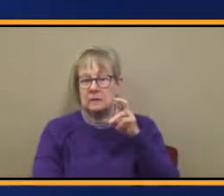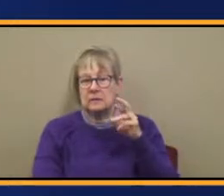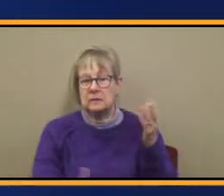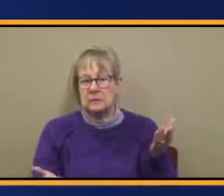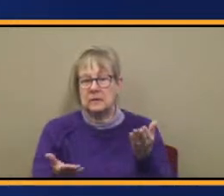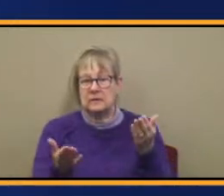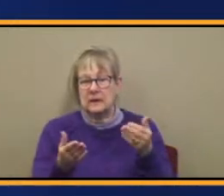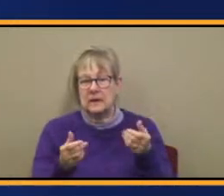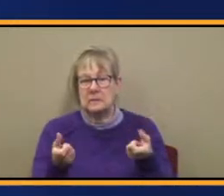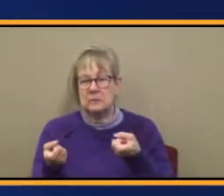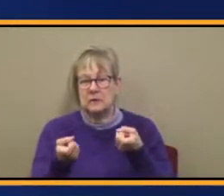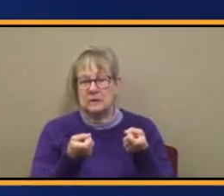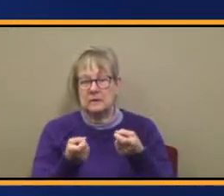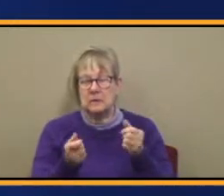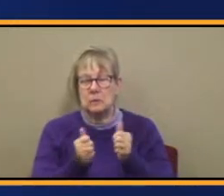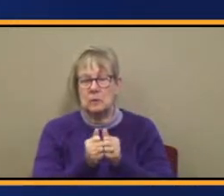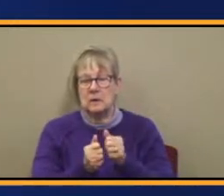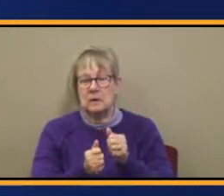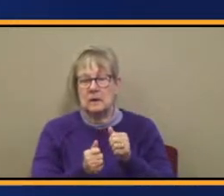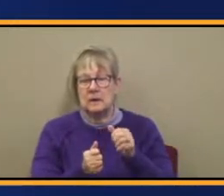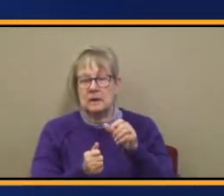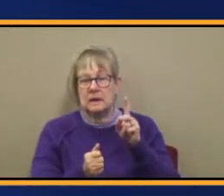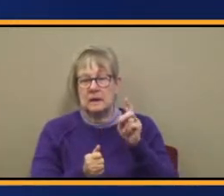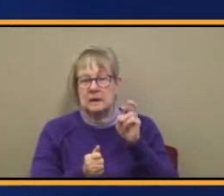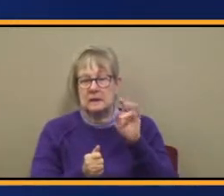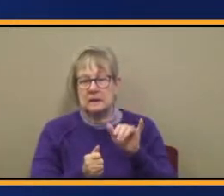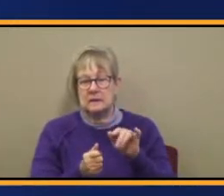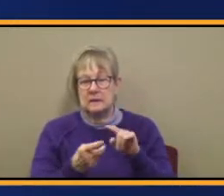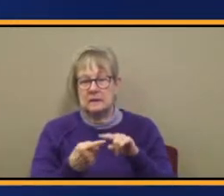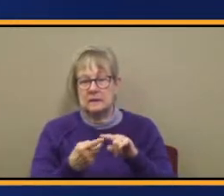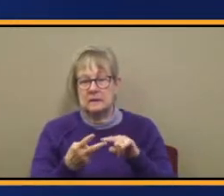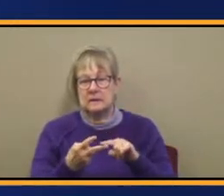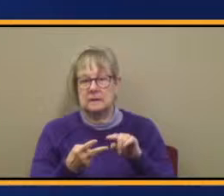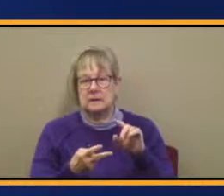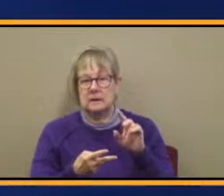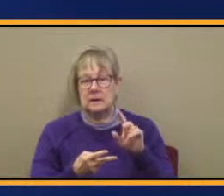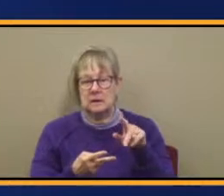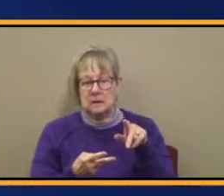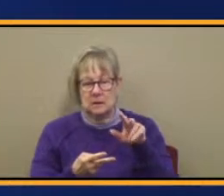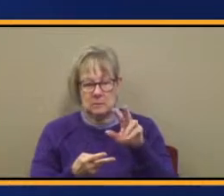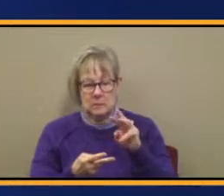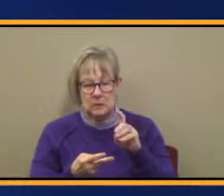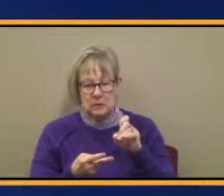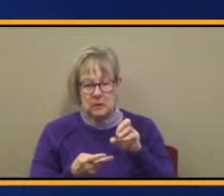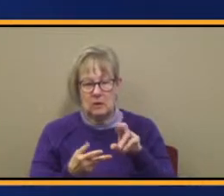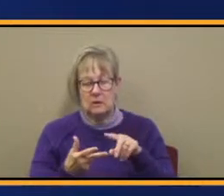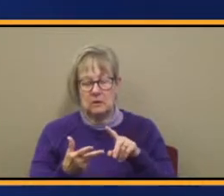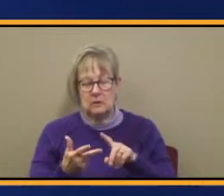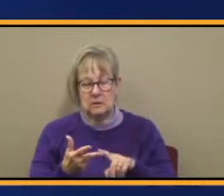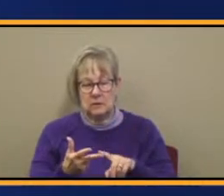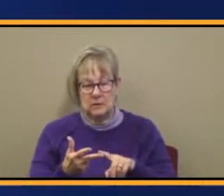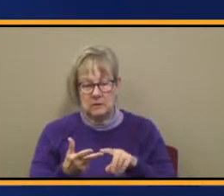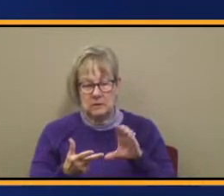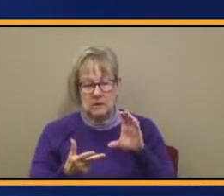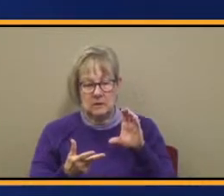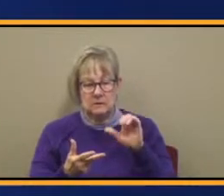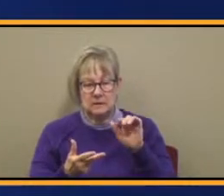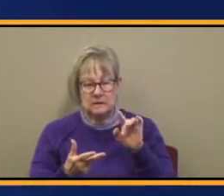inside council chambers along with Mayor Pro Tem Kennedy, Alternate Mayor Pro Tem Molinar, Representative